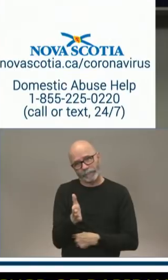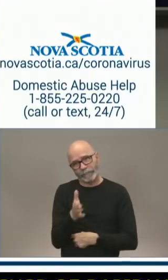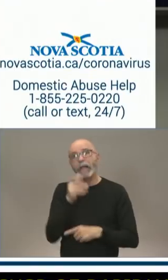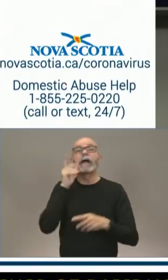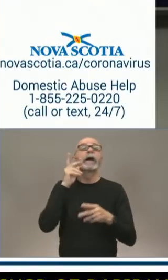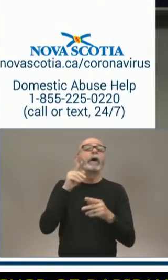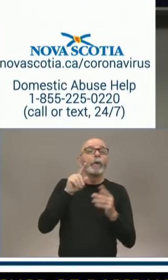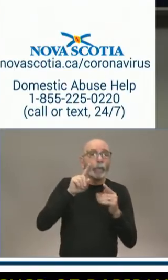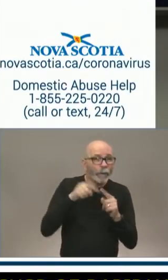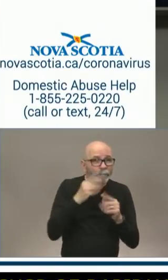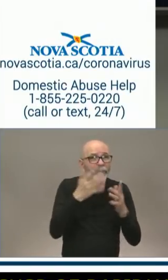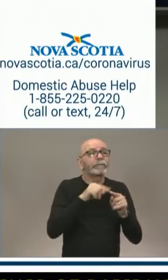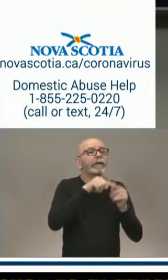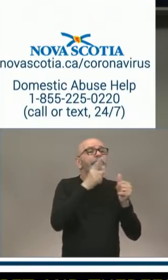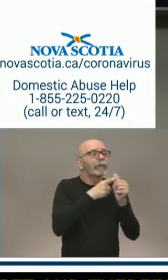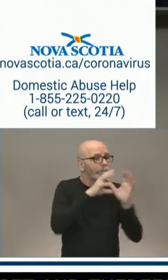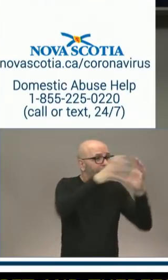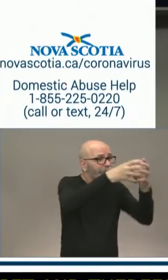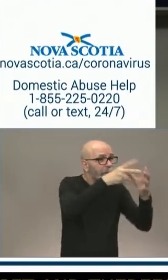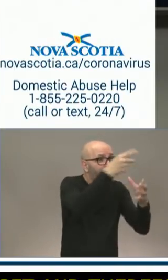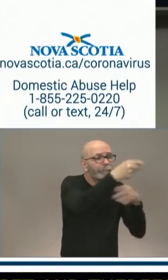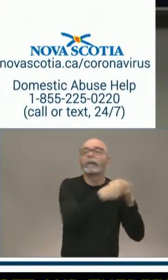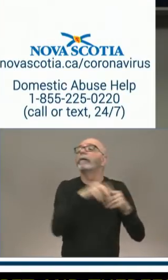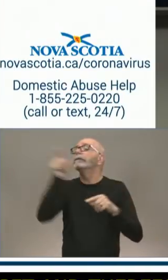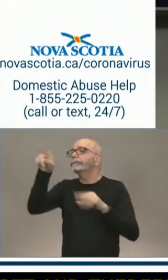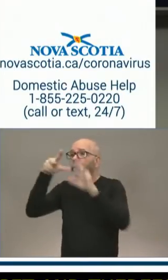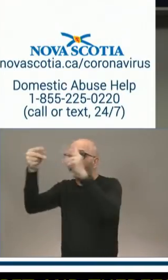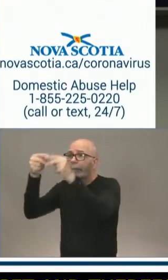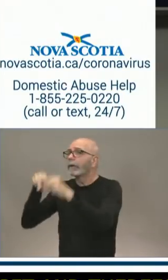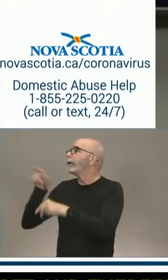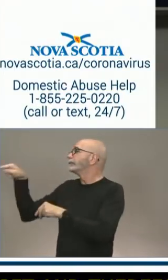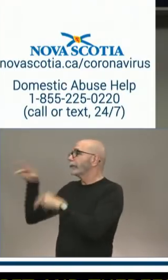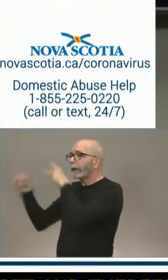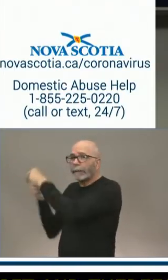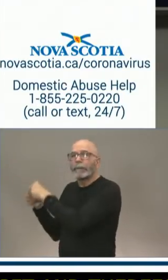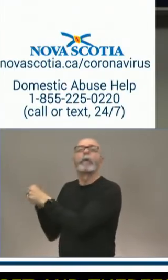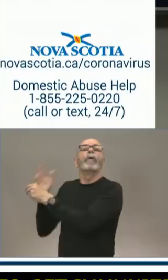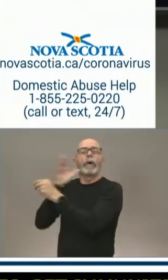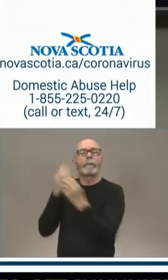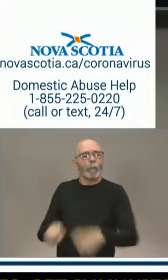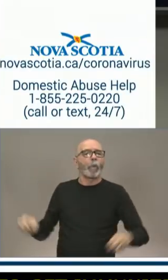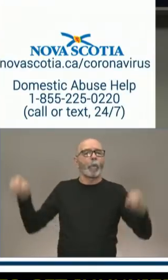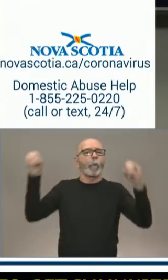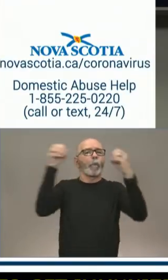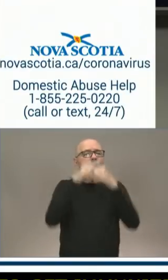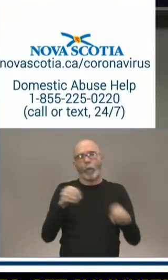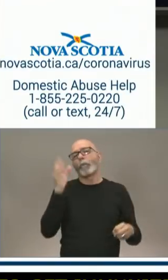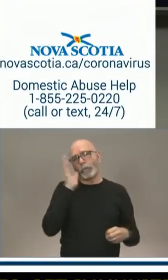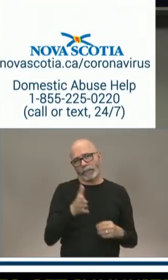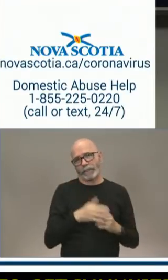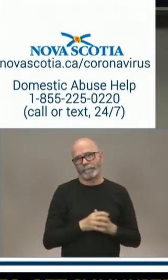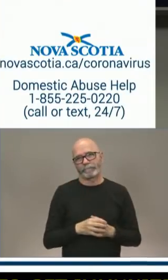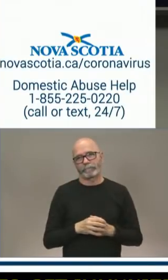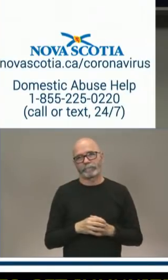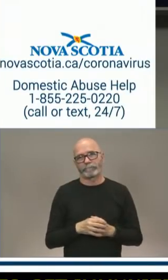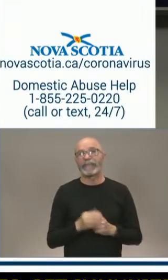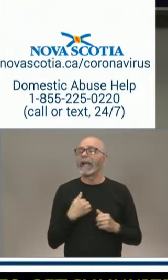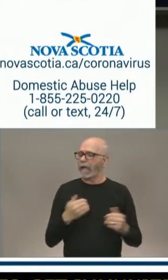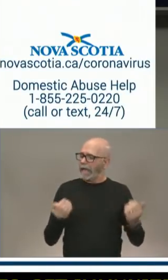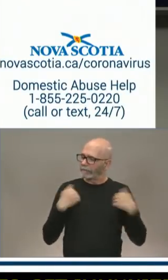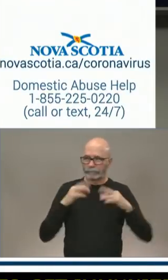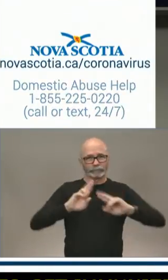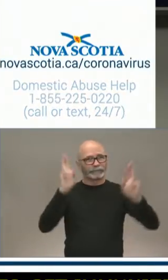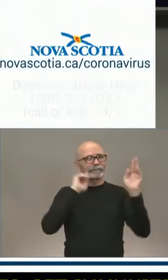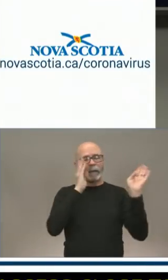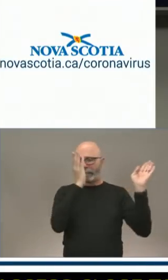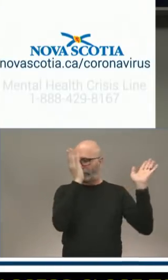close to people's homes as we roll this out in the coming weeks and months. We are confident in our plan, but we know that this is a